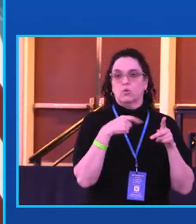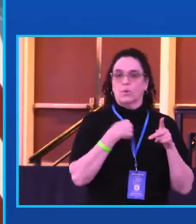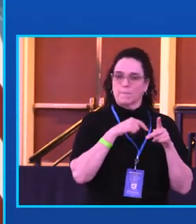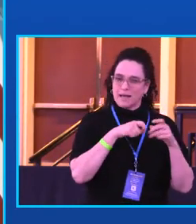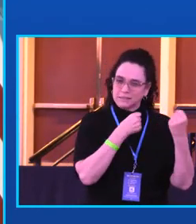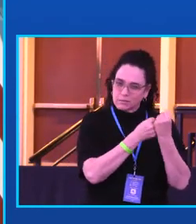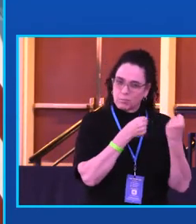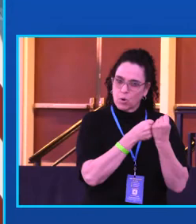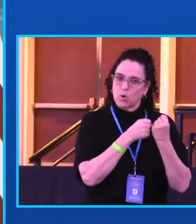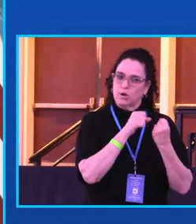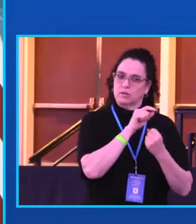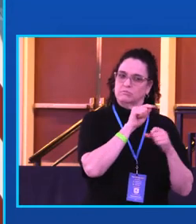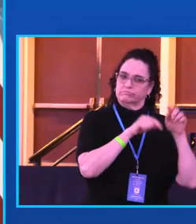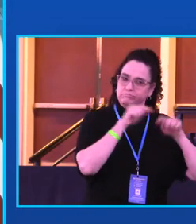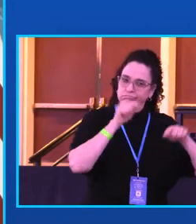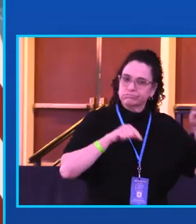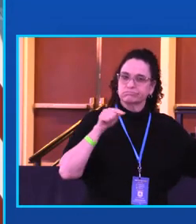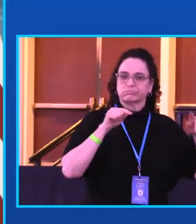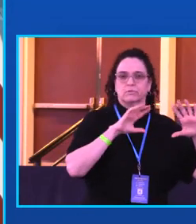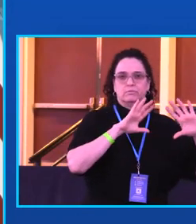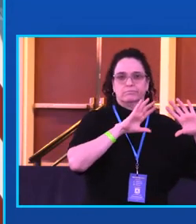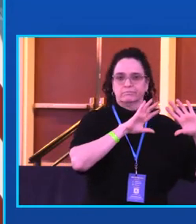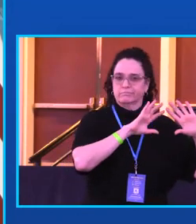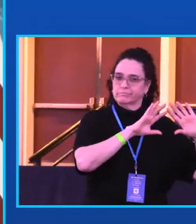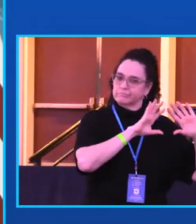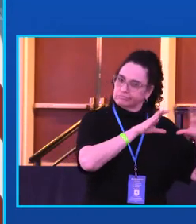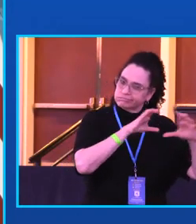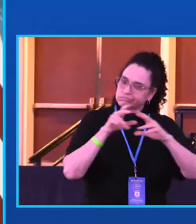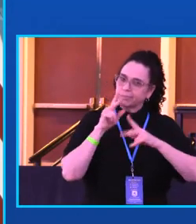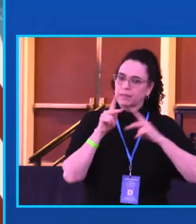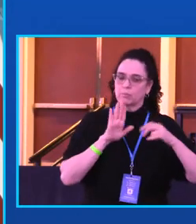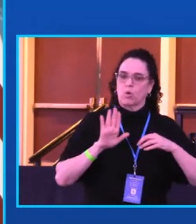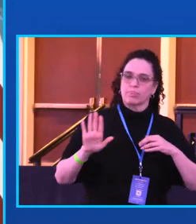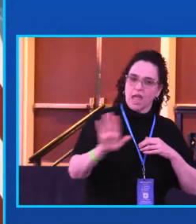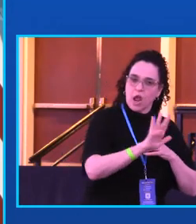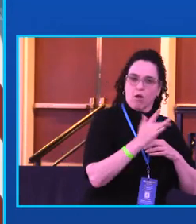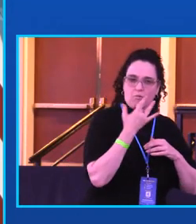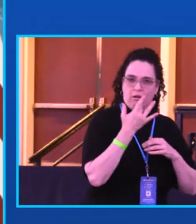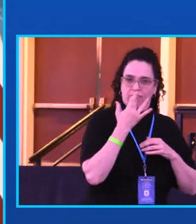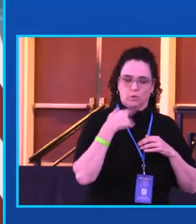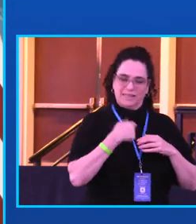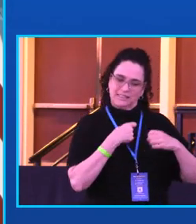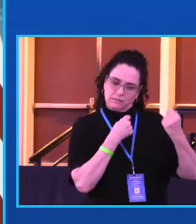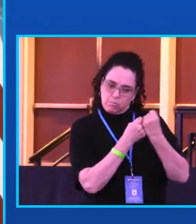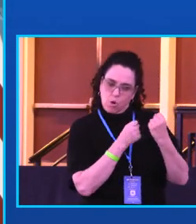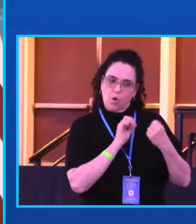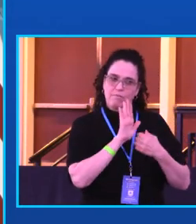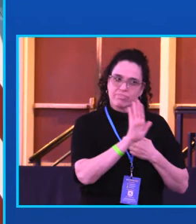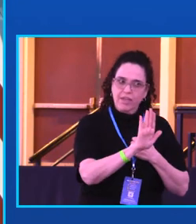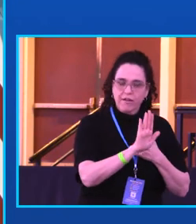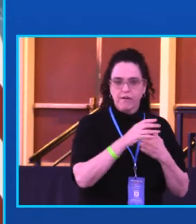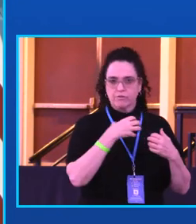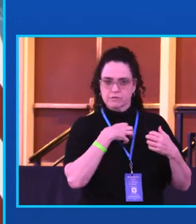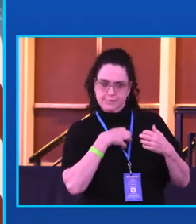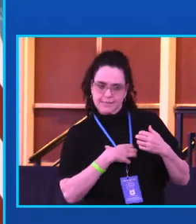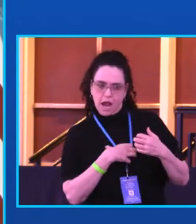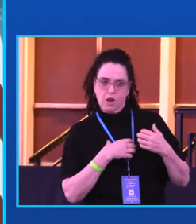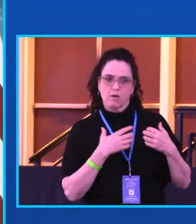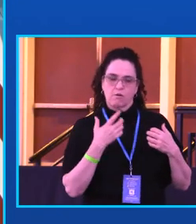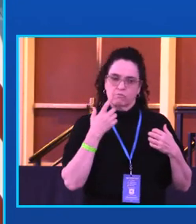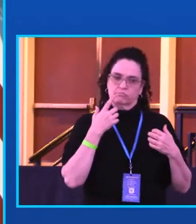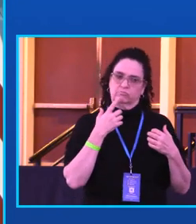supporting their voices, supporting their will and desire of what their government has